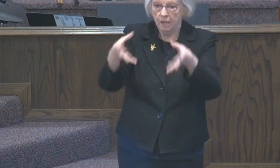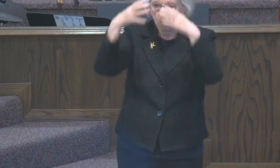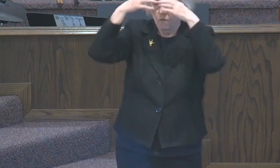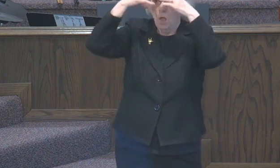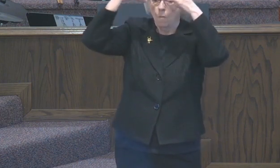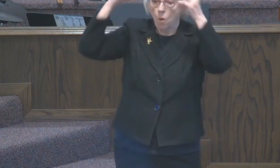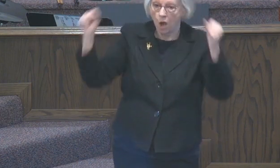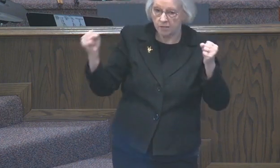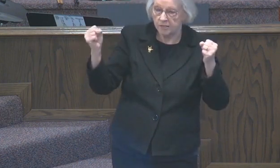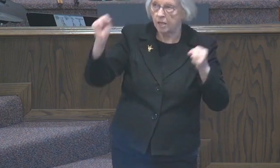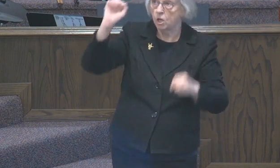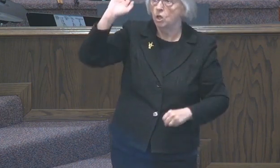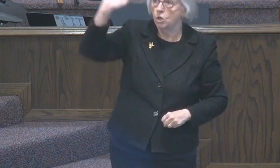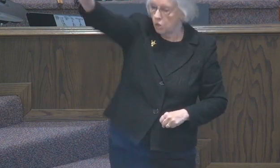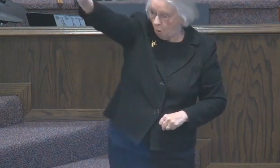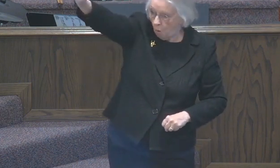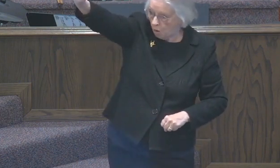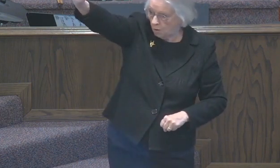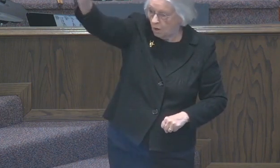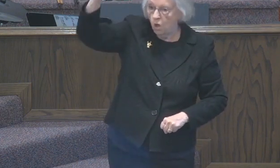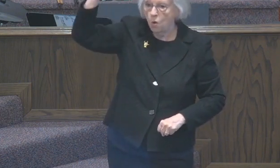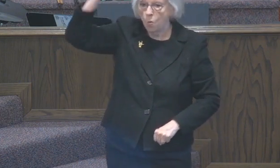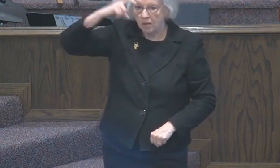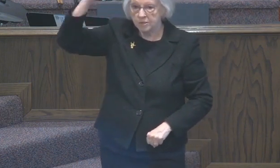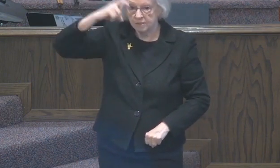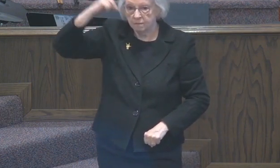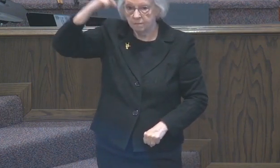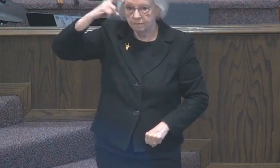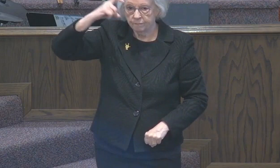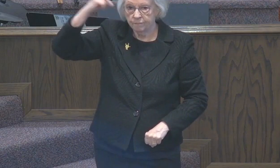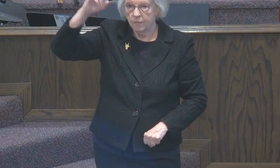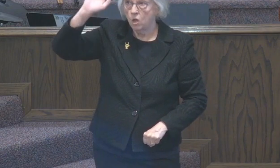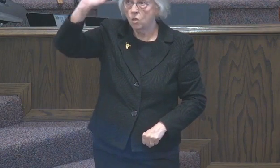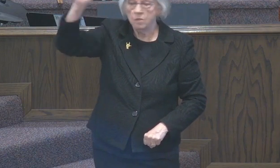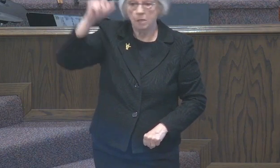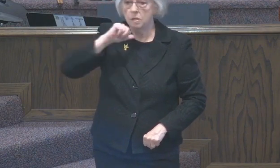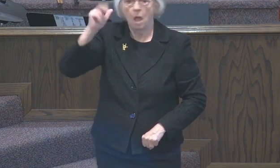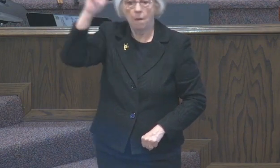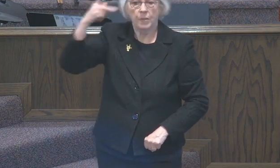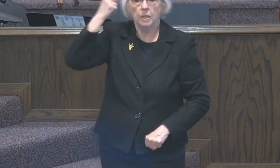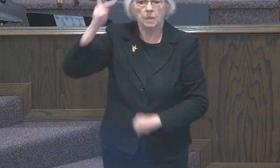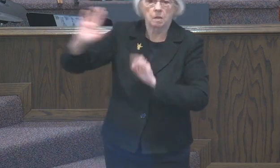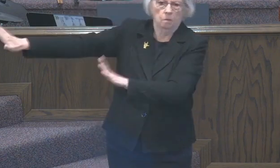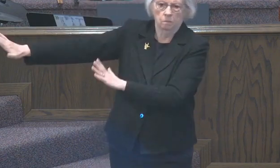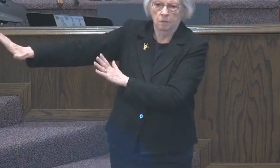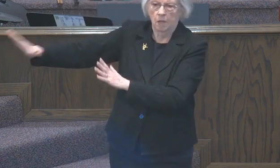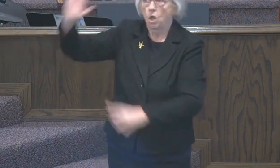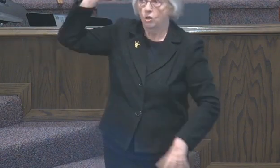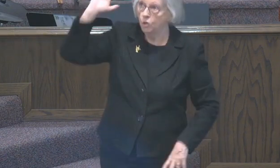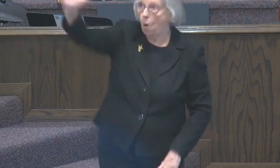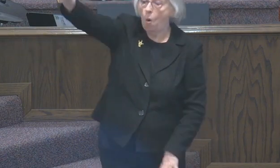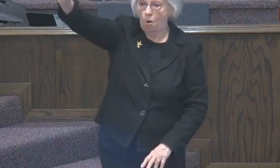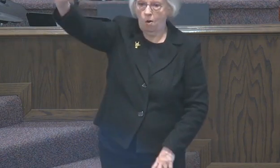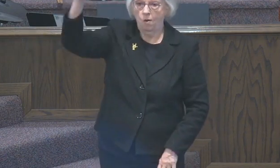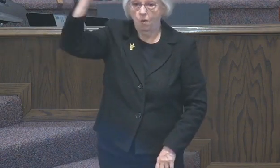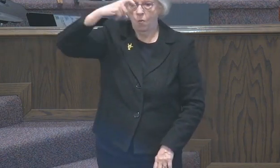for the wisdom to know what to ask of the king. That's just an attitude of prayer, an attitude